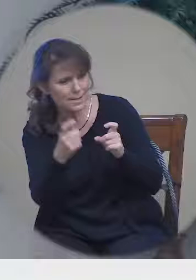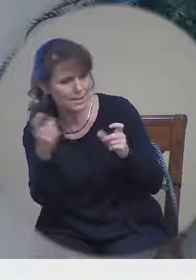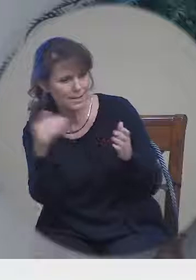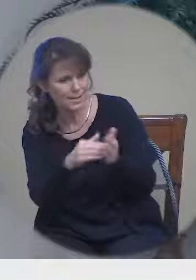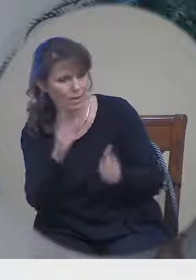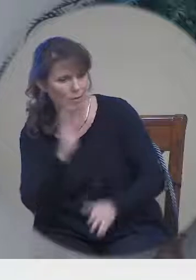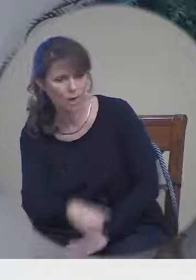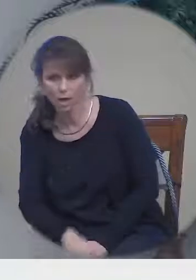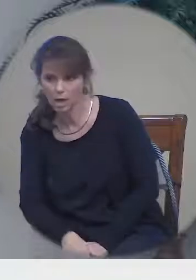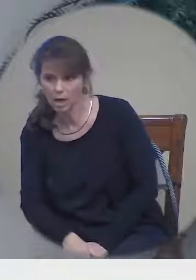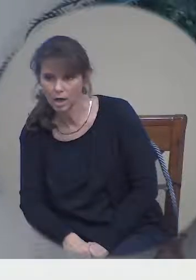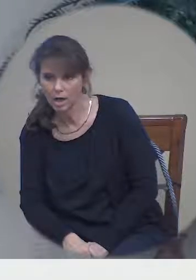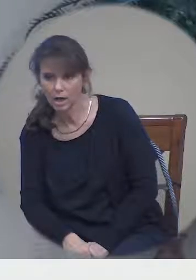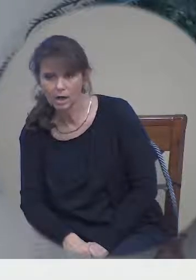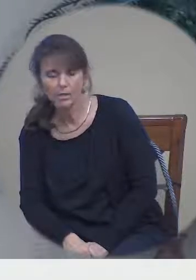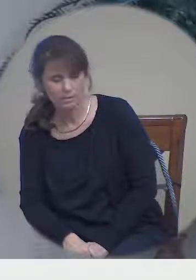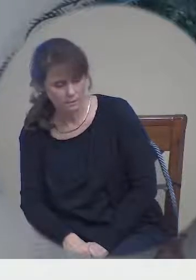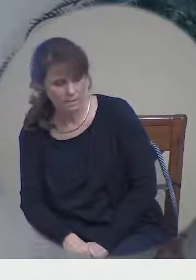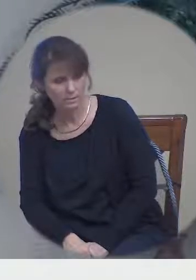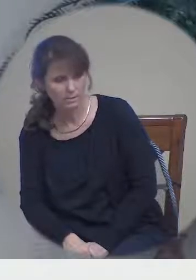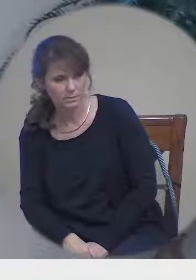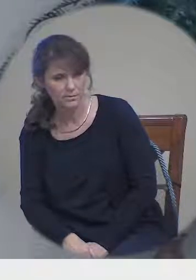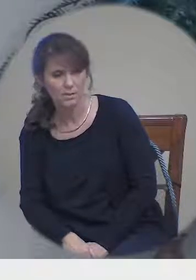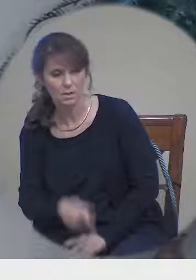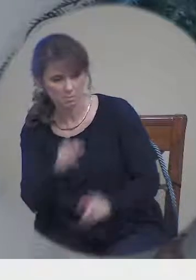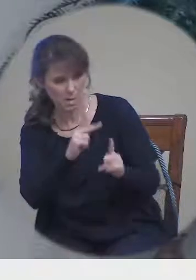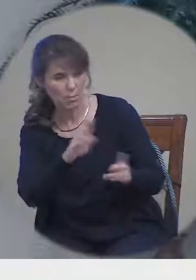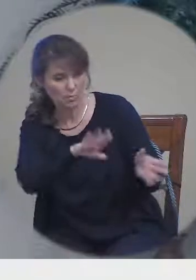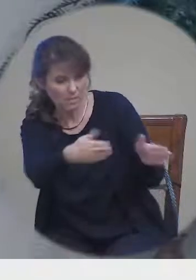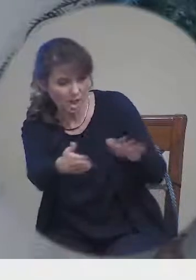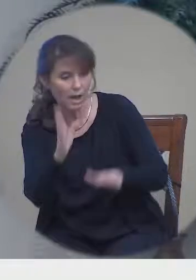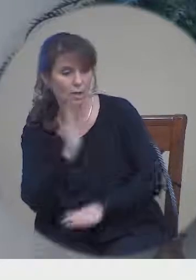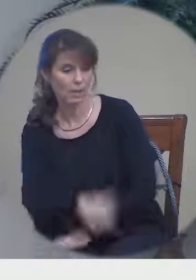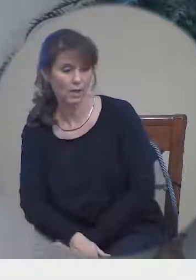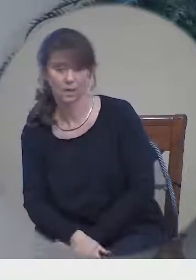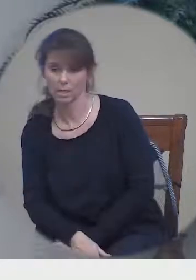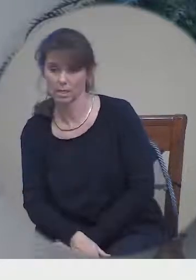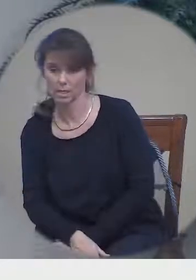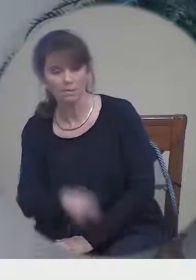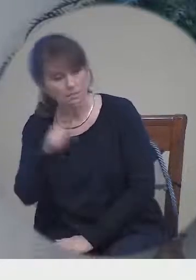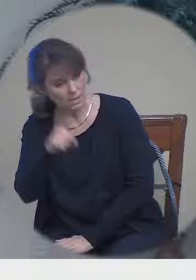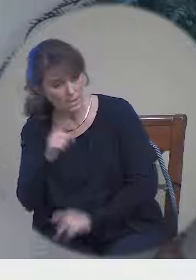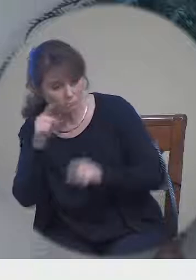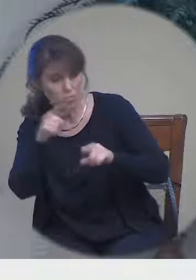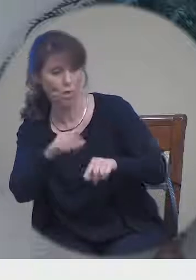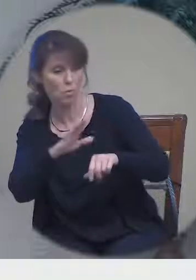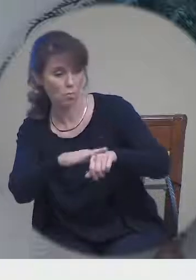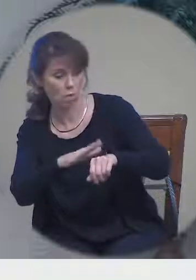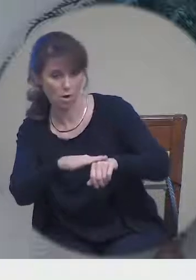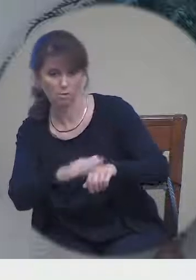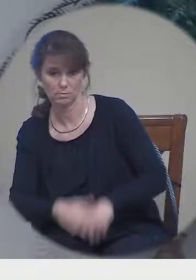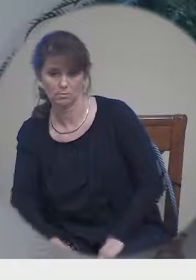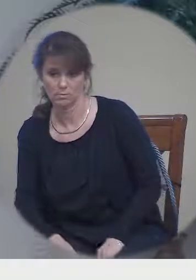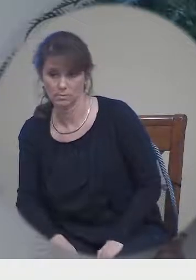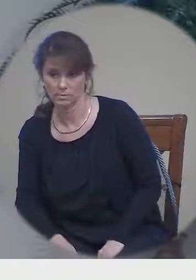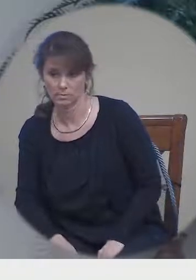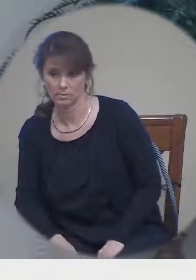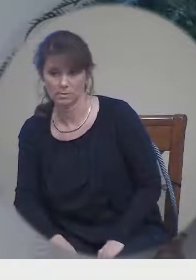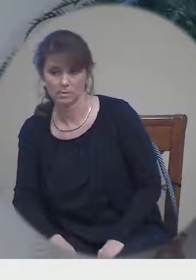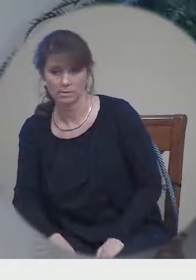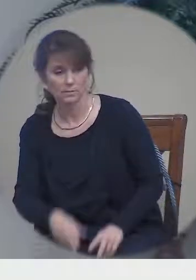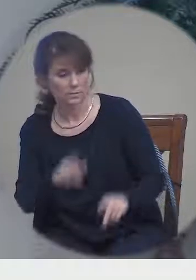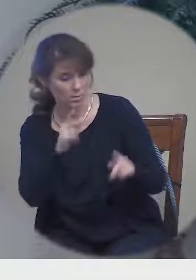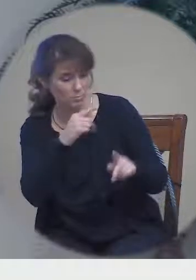the Lord, and look, and many of them perish. Also, lest the priests who come near to the Lord